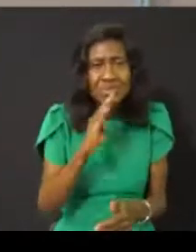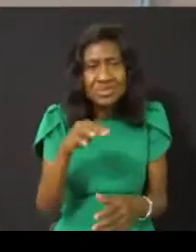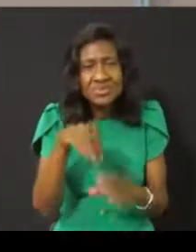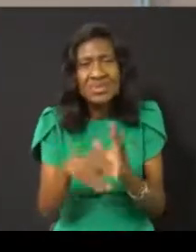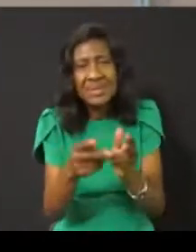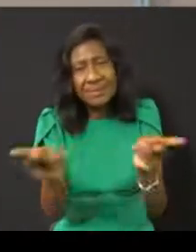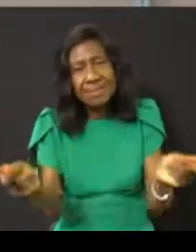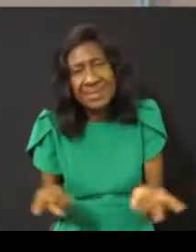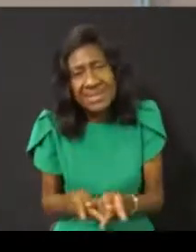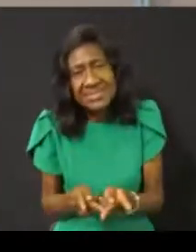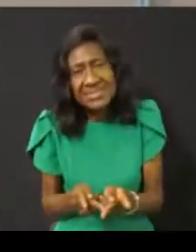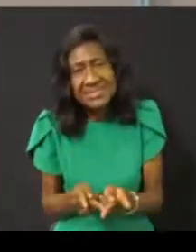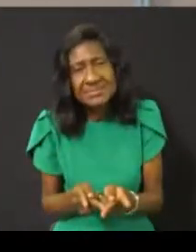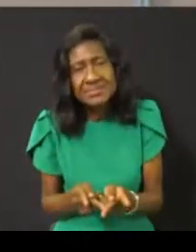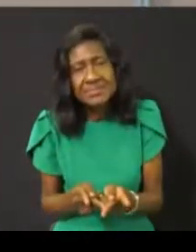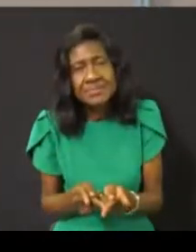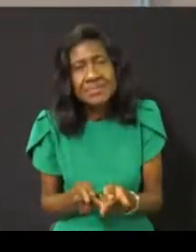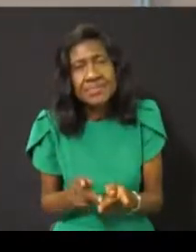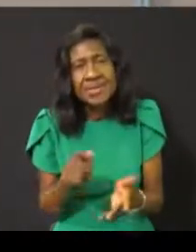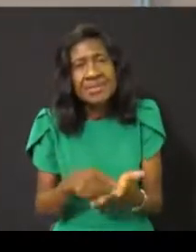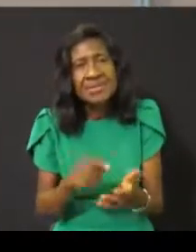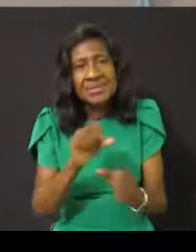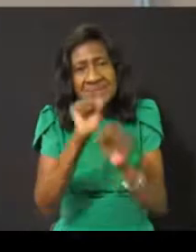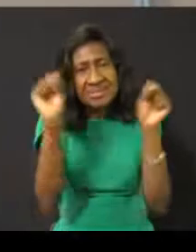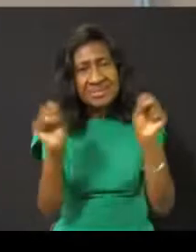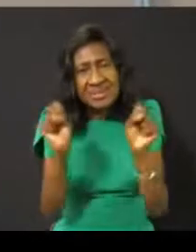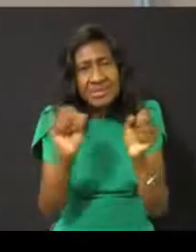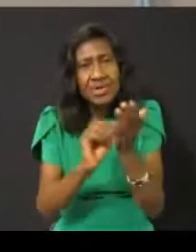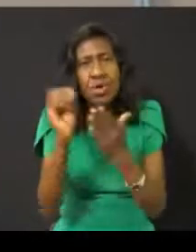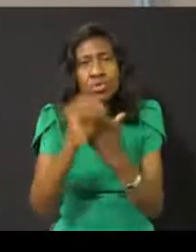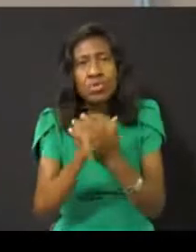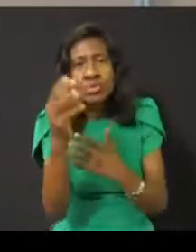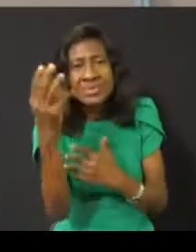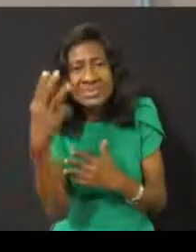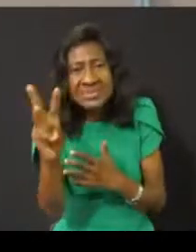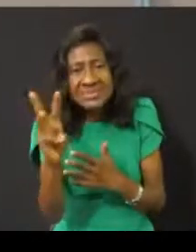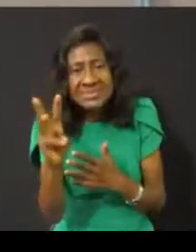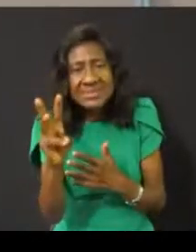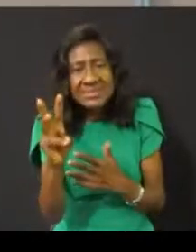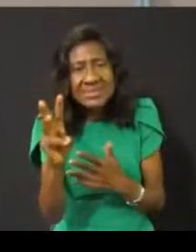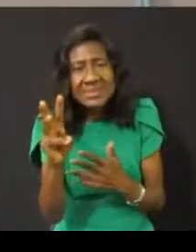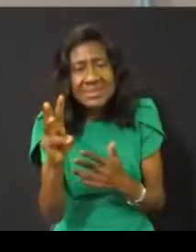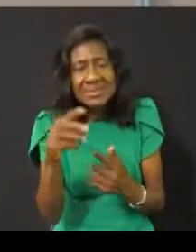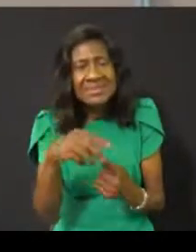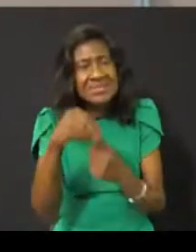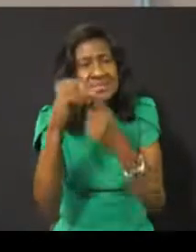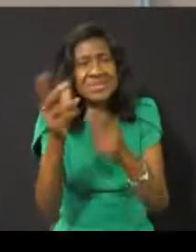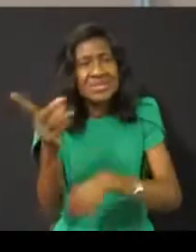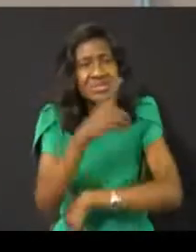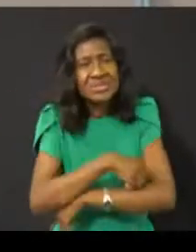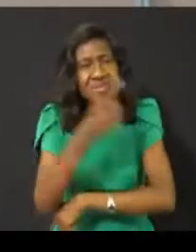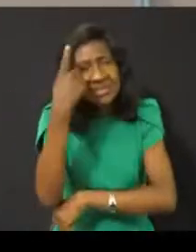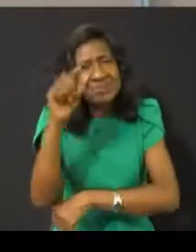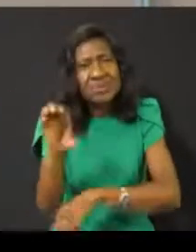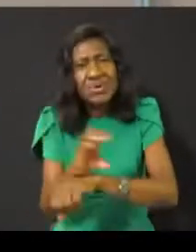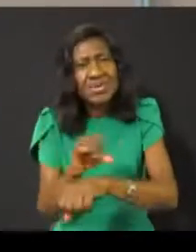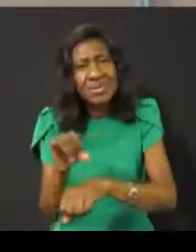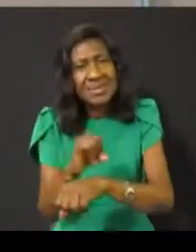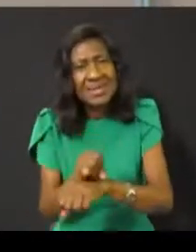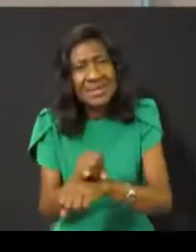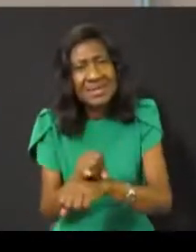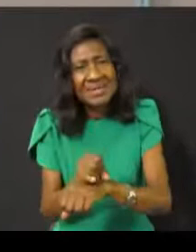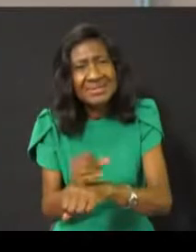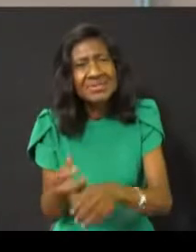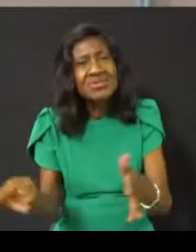today. This past Saturday, October 16th, was a significant day for the Cayman Islands, which was marked by